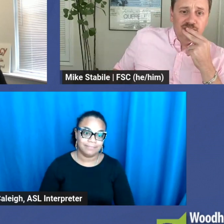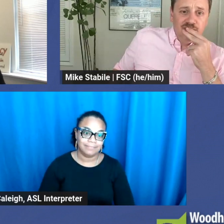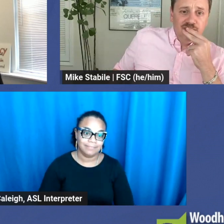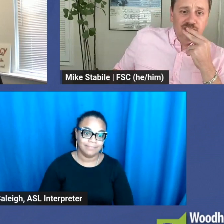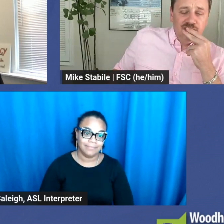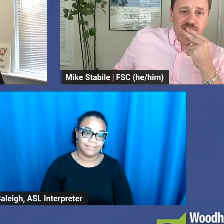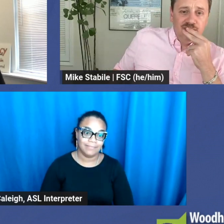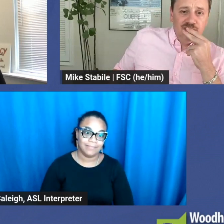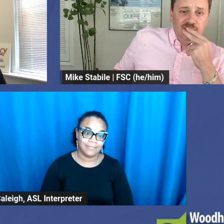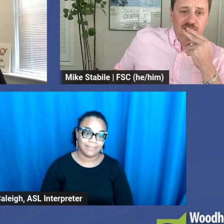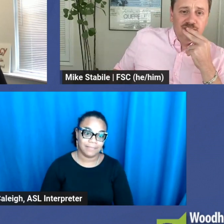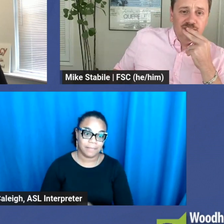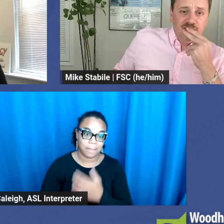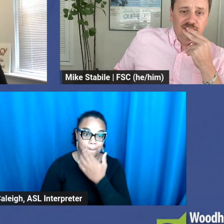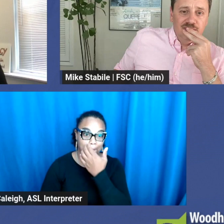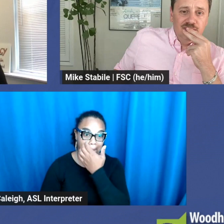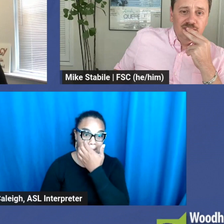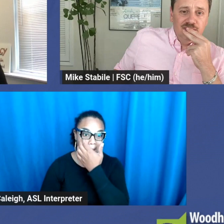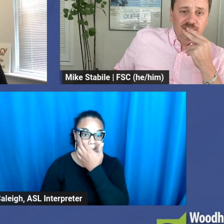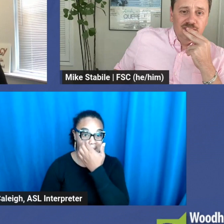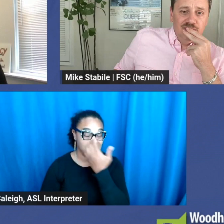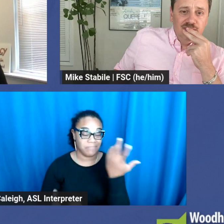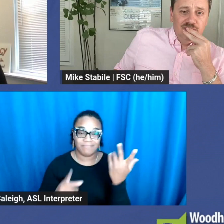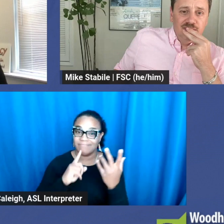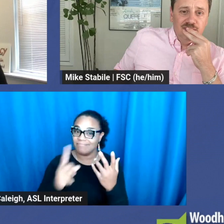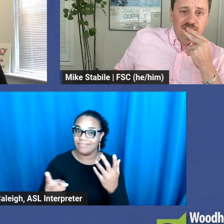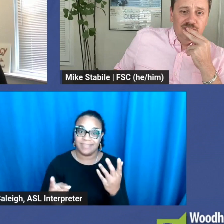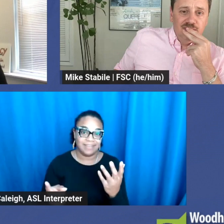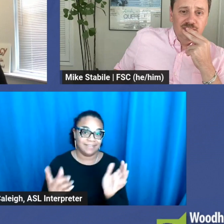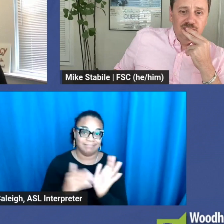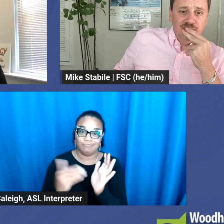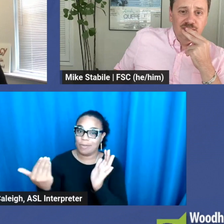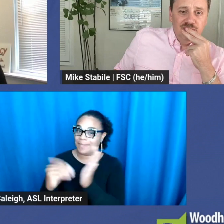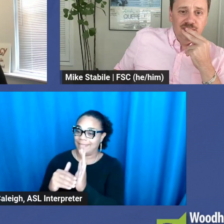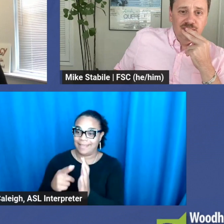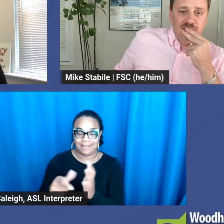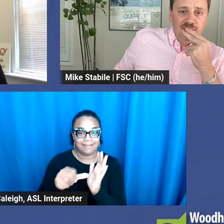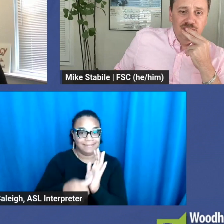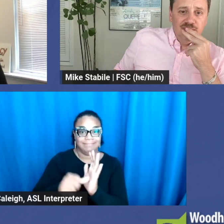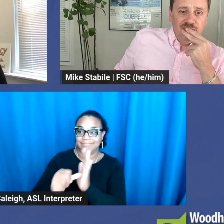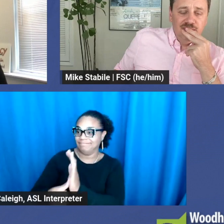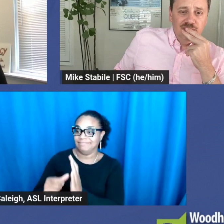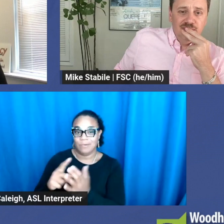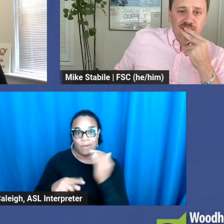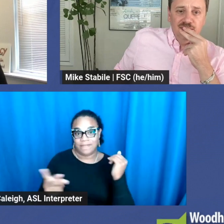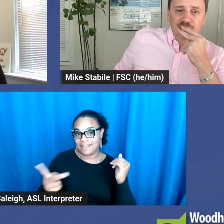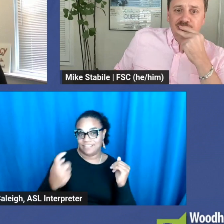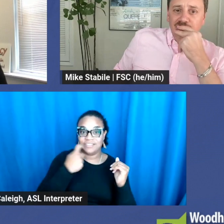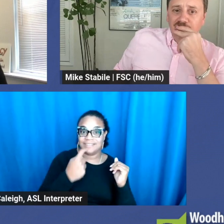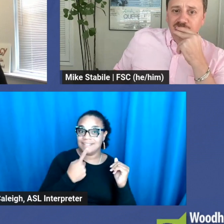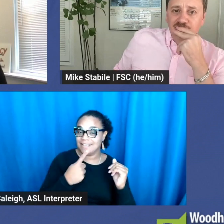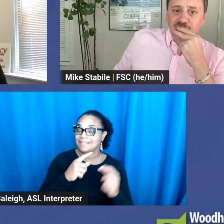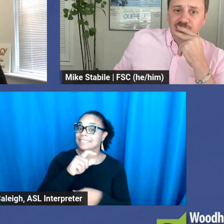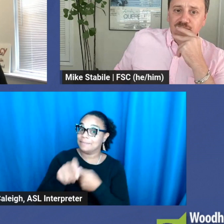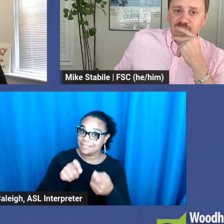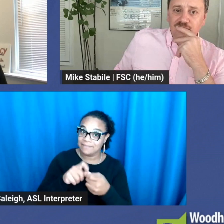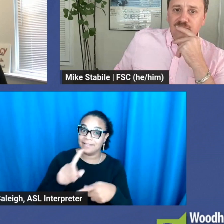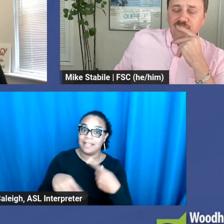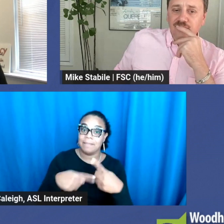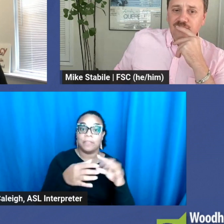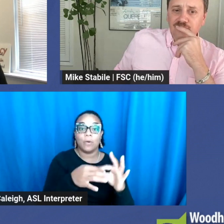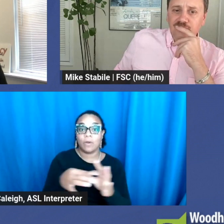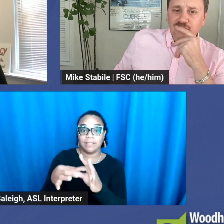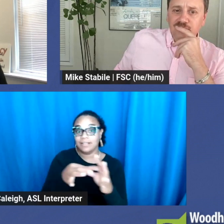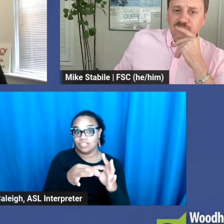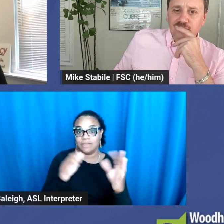I would just highlight what Emma and Mike just covered about, specifically about the correlation versus causation. I think what Emma